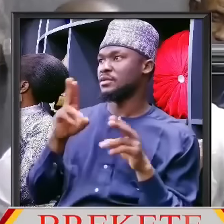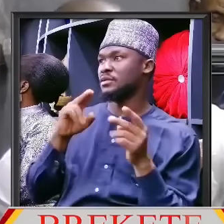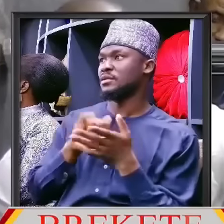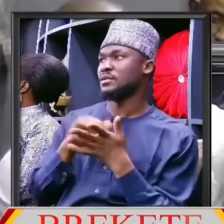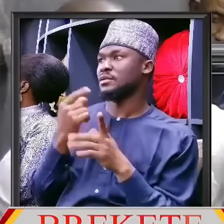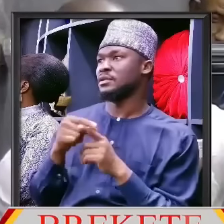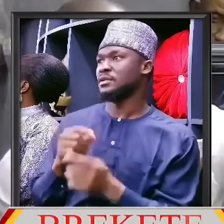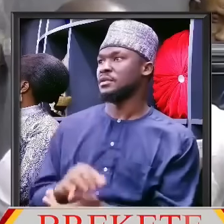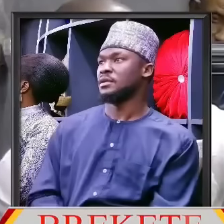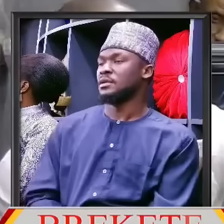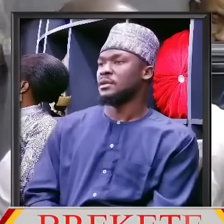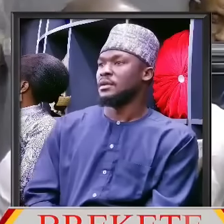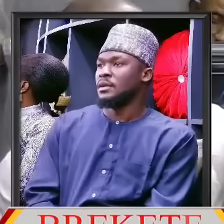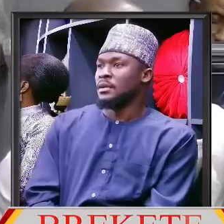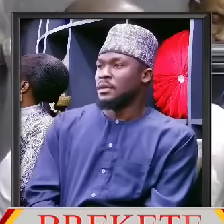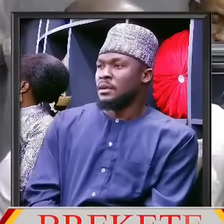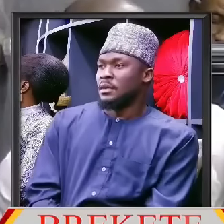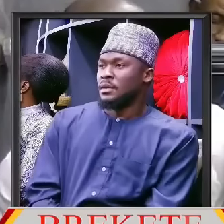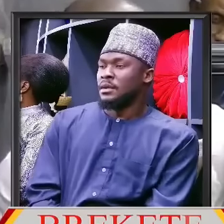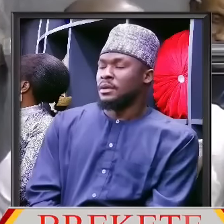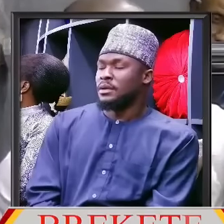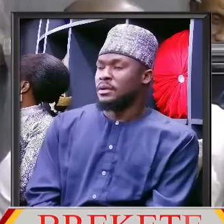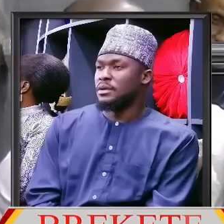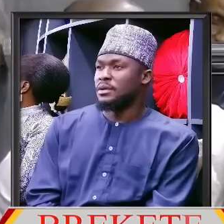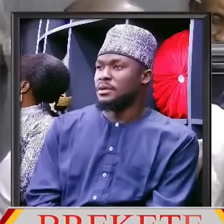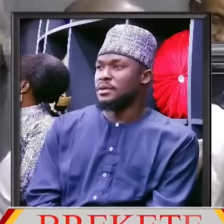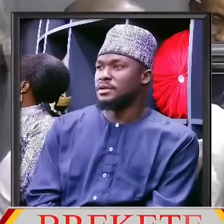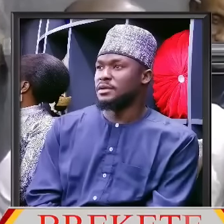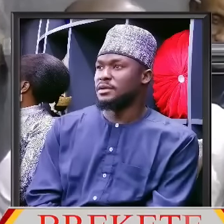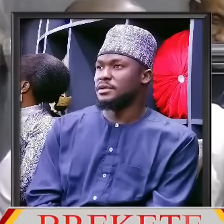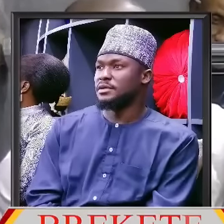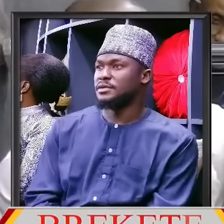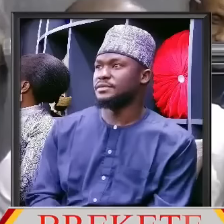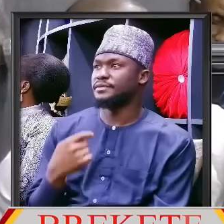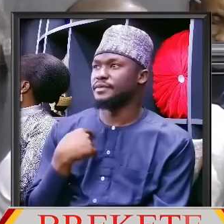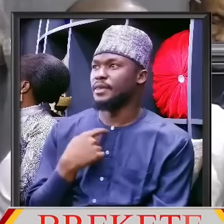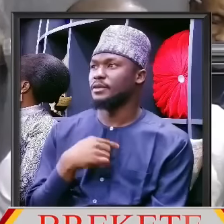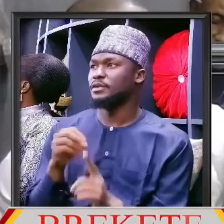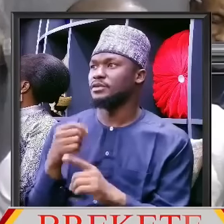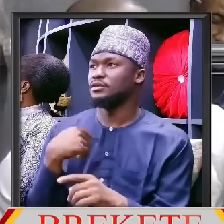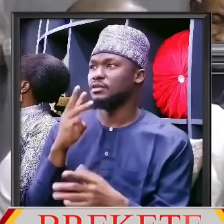No, use that. Make them stop to the complain. And we go stop.